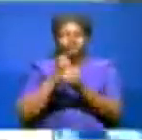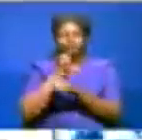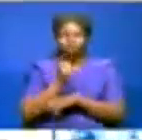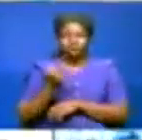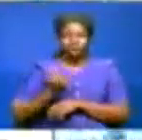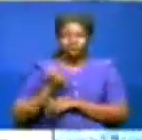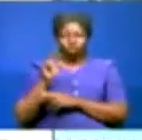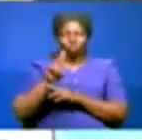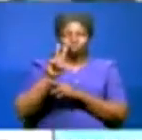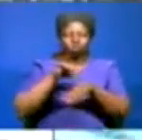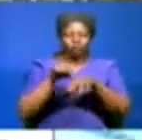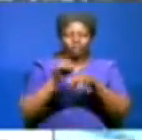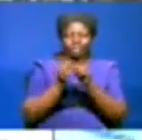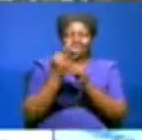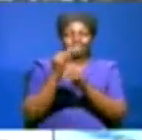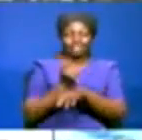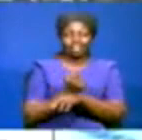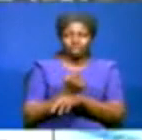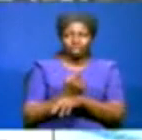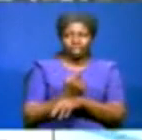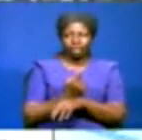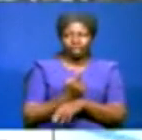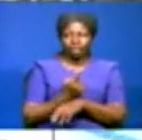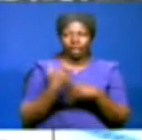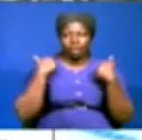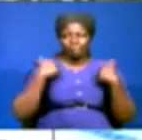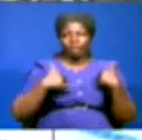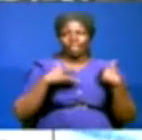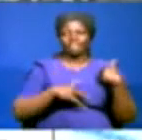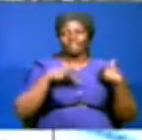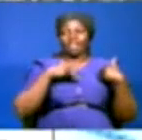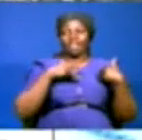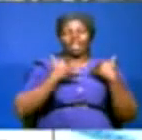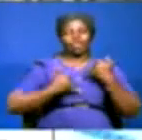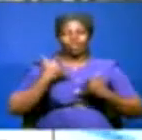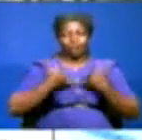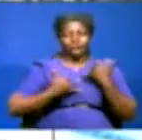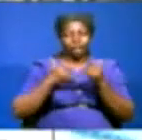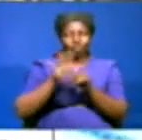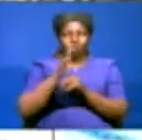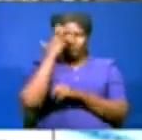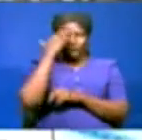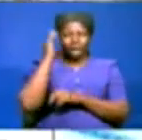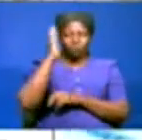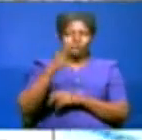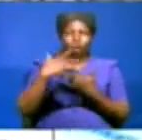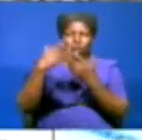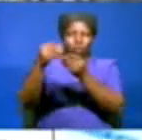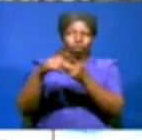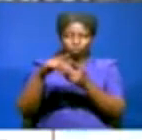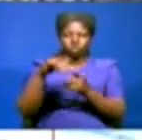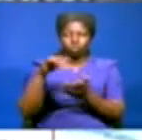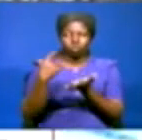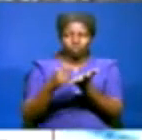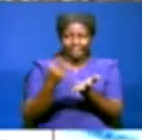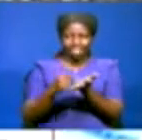time of 2 hours and 13 seconds. I'd feel very joyous because I'll be going to Kampala to qualify, because that